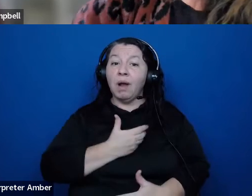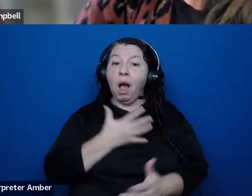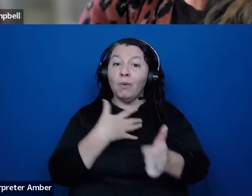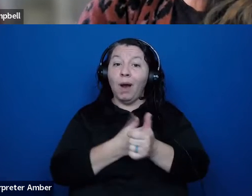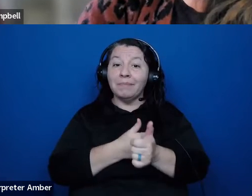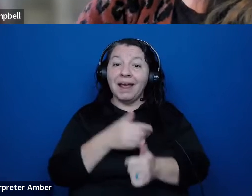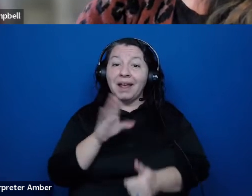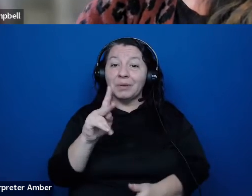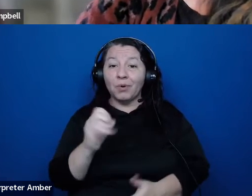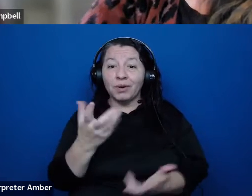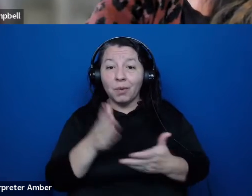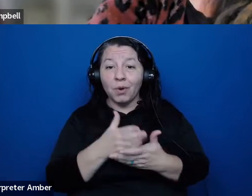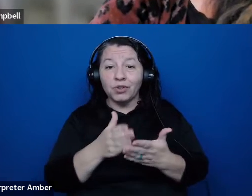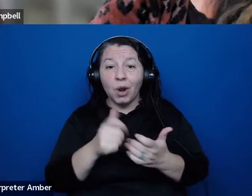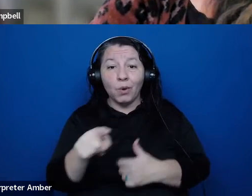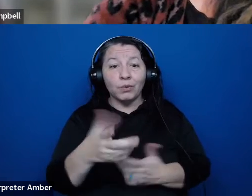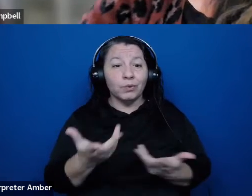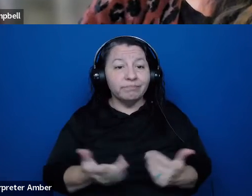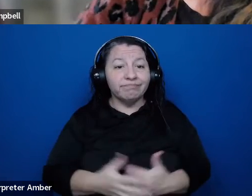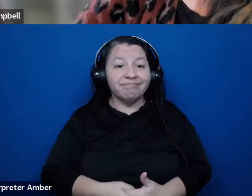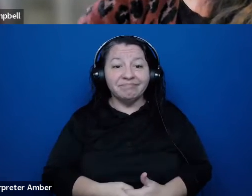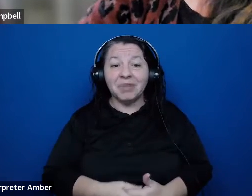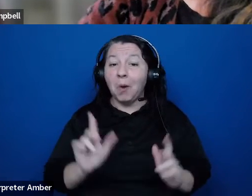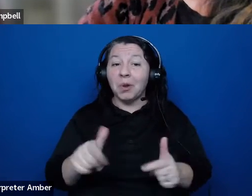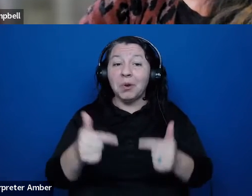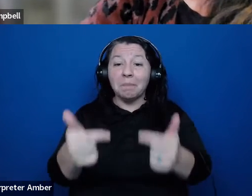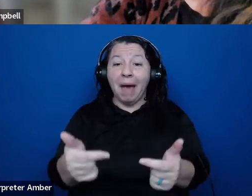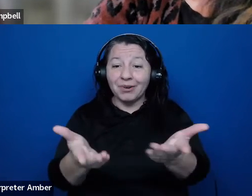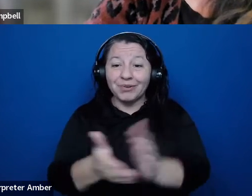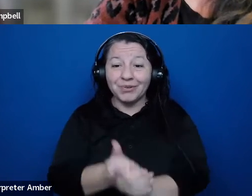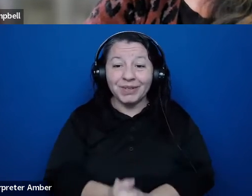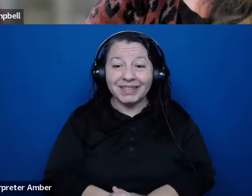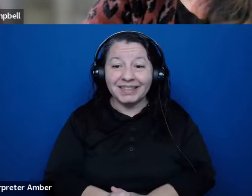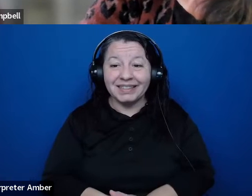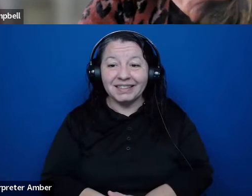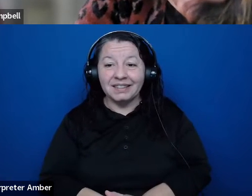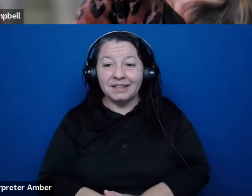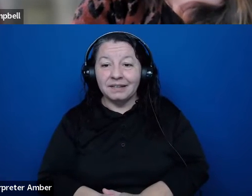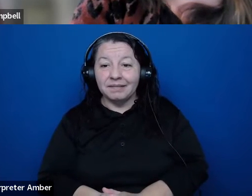I wanted to share today. So I'll turn it back to you.